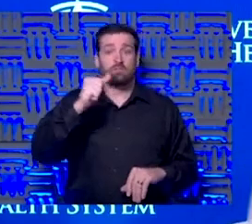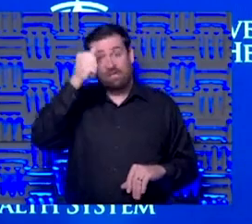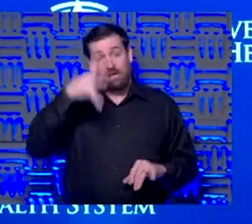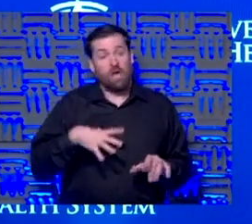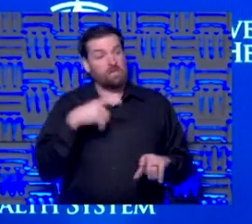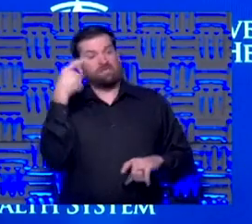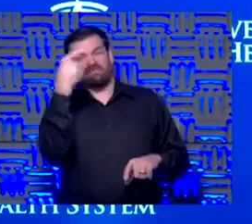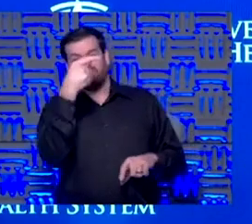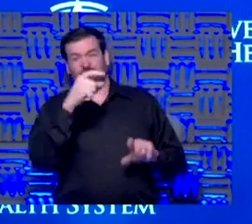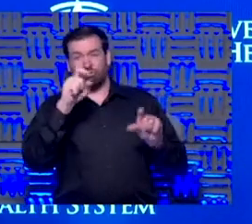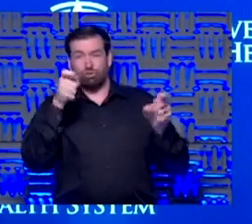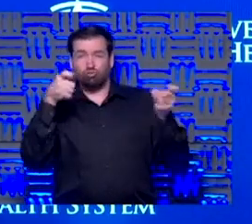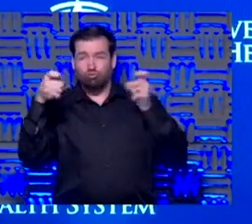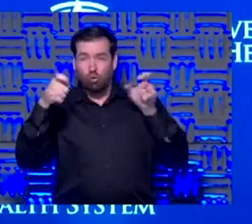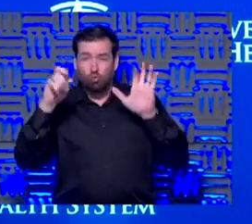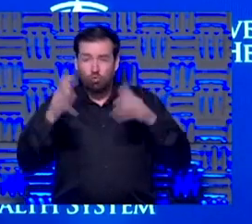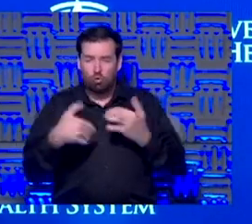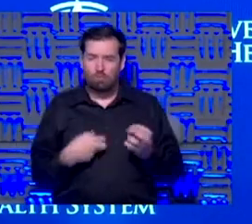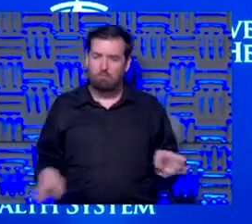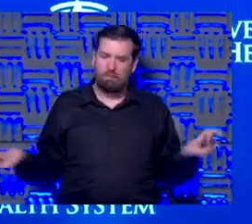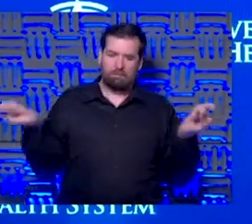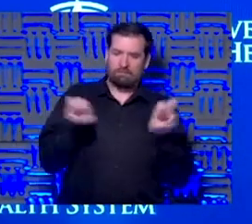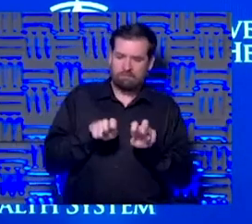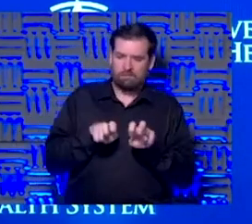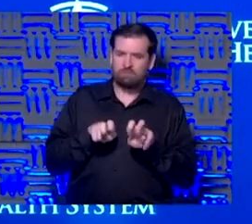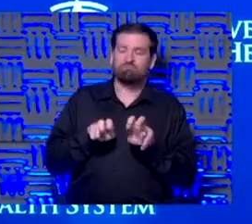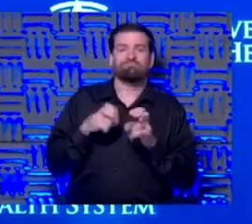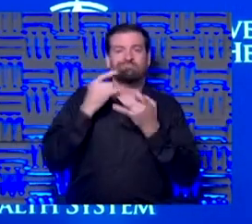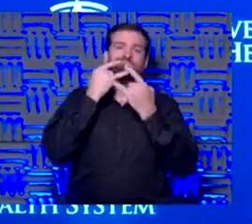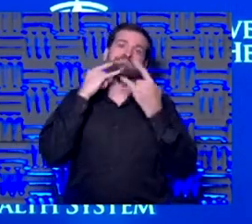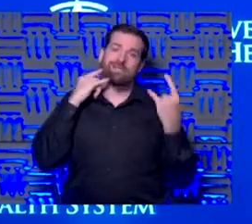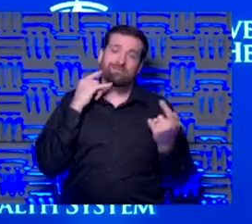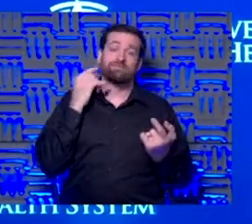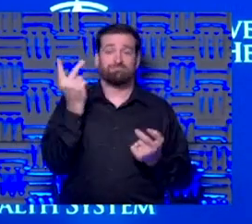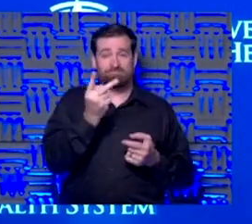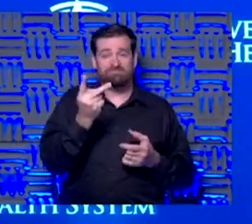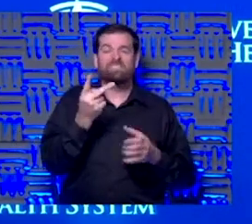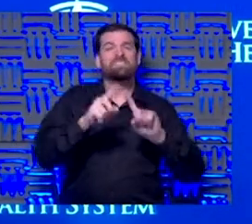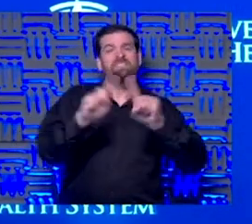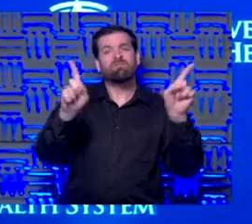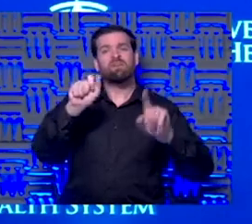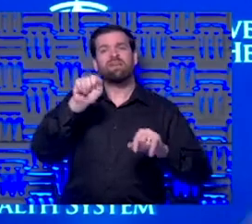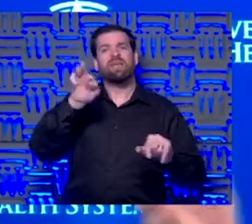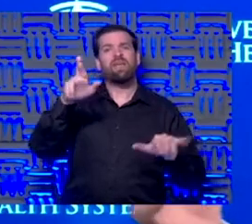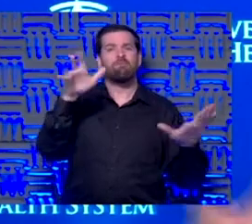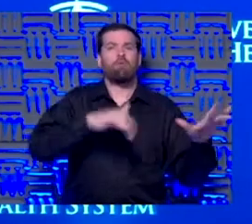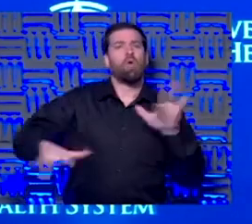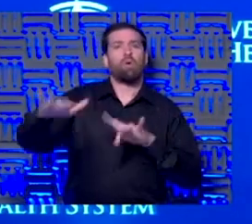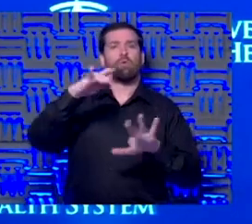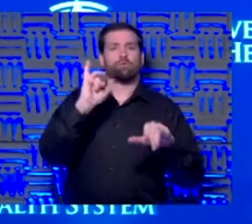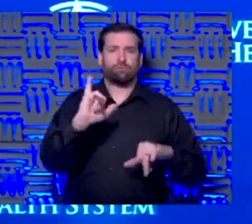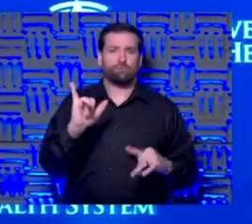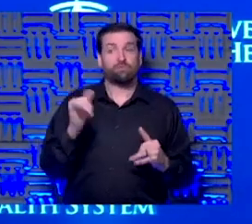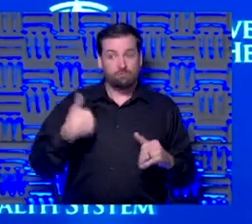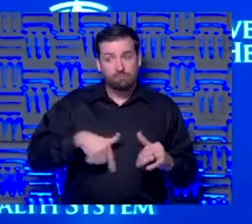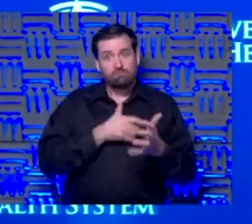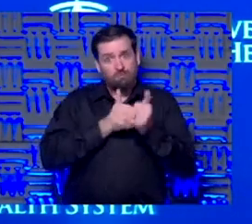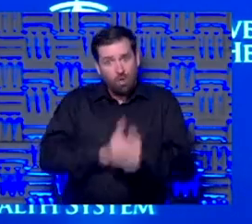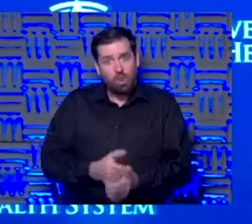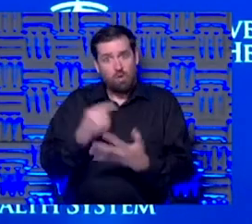control room behind us, they're sitting closer together, so they have to have masks on. They have a little different airflow in that room. So we do all the things we